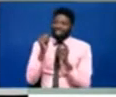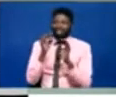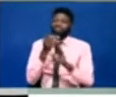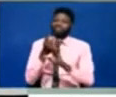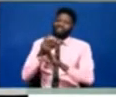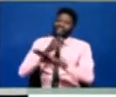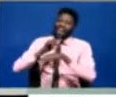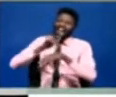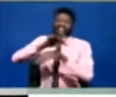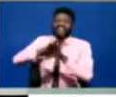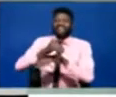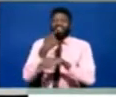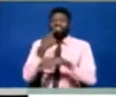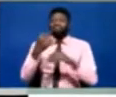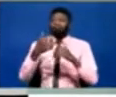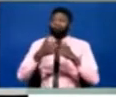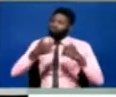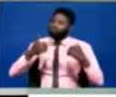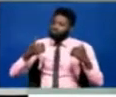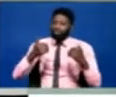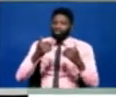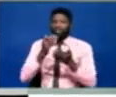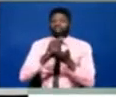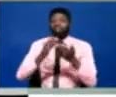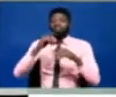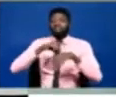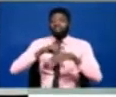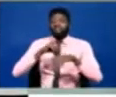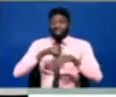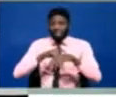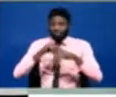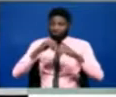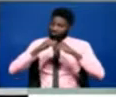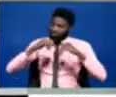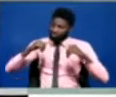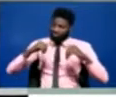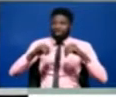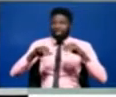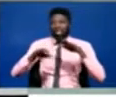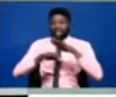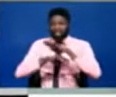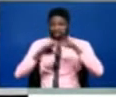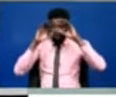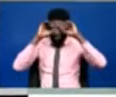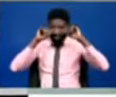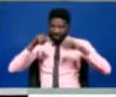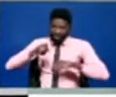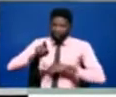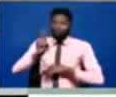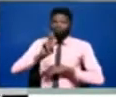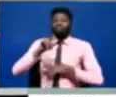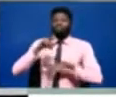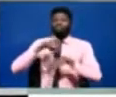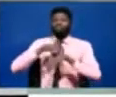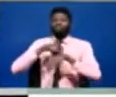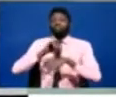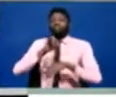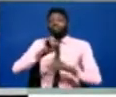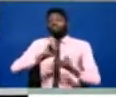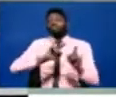you know, for some time. Because that separation, the DP took advantage, you know, went to the mountain. And it's like he slept